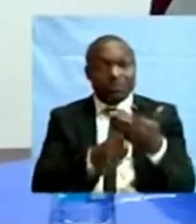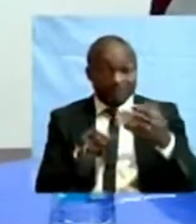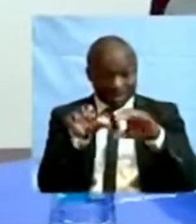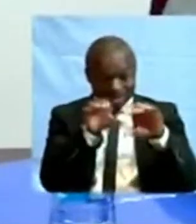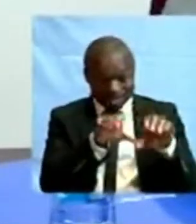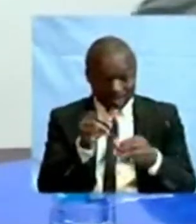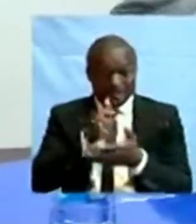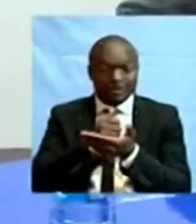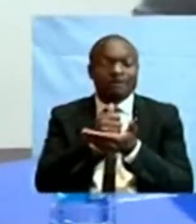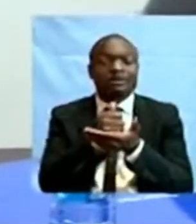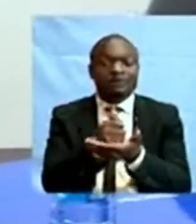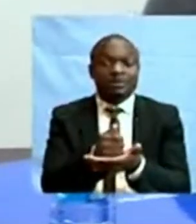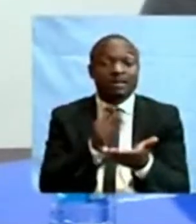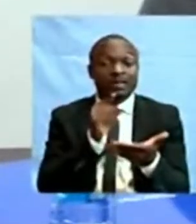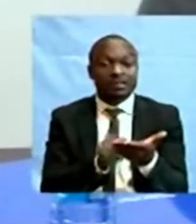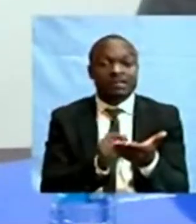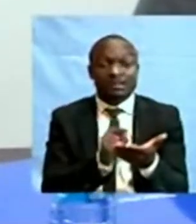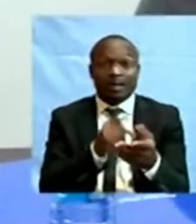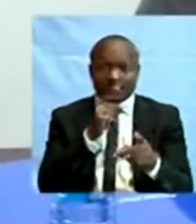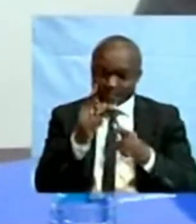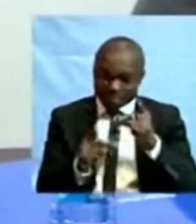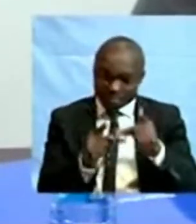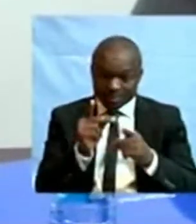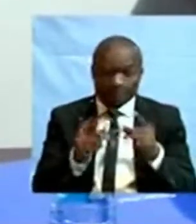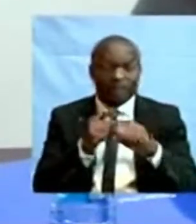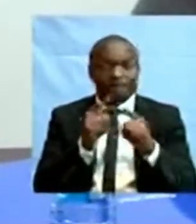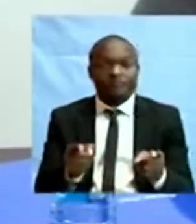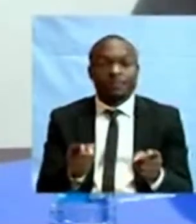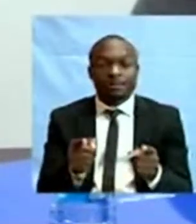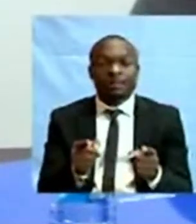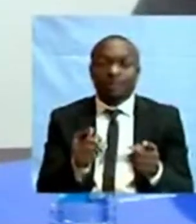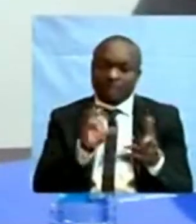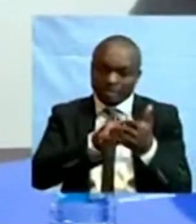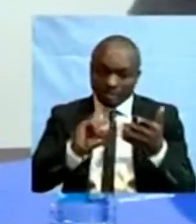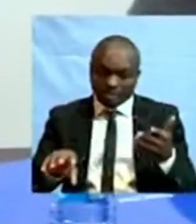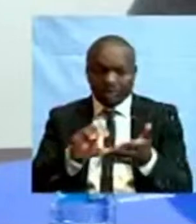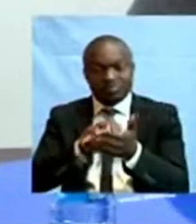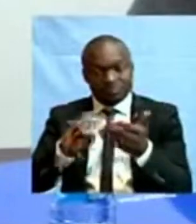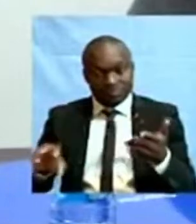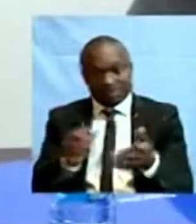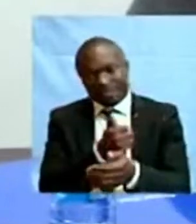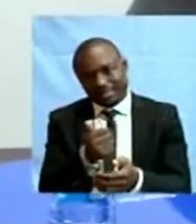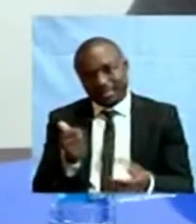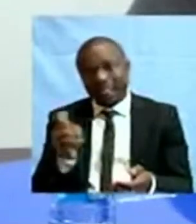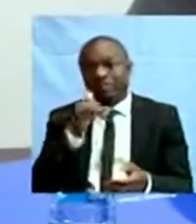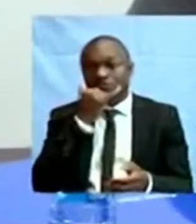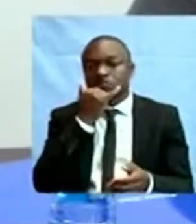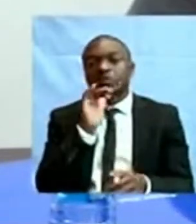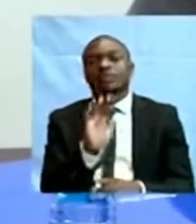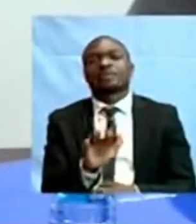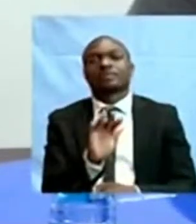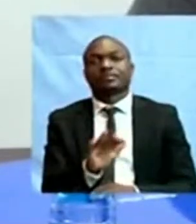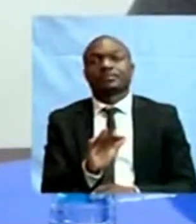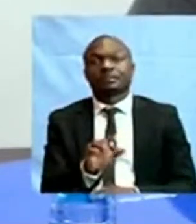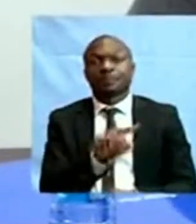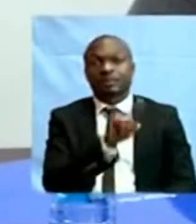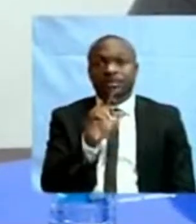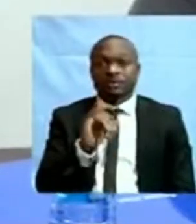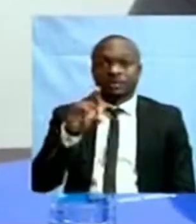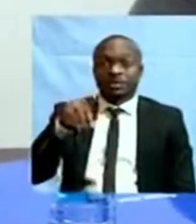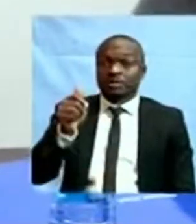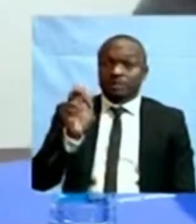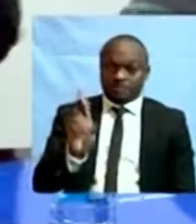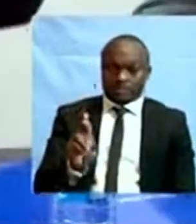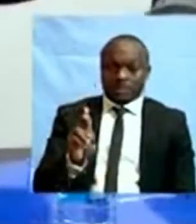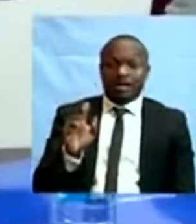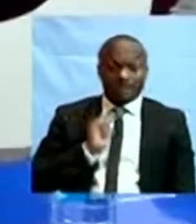it facilitates these certification processes, but also remove any ambiguity that might be there. We are ZIPA, we are socio-economic think tank,